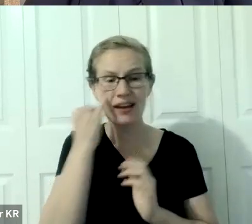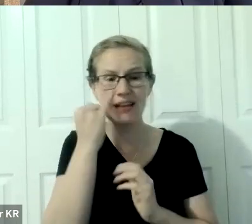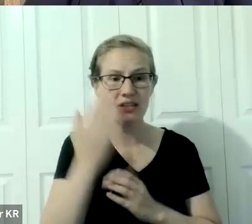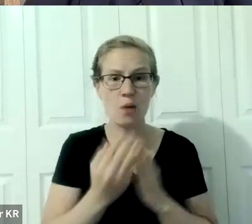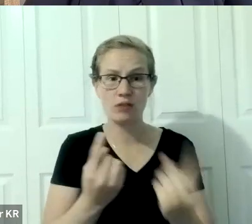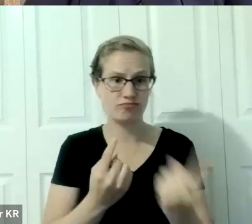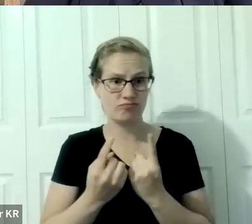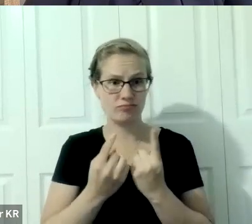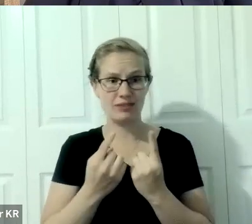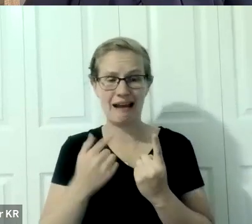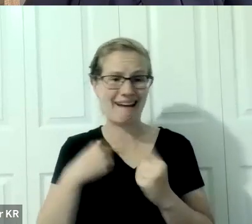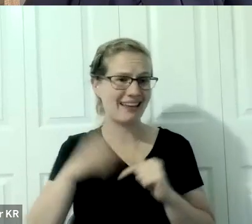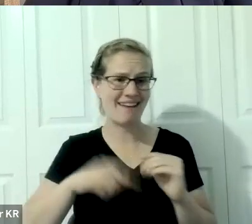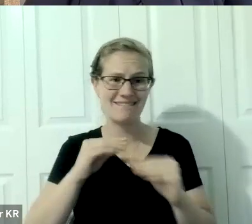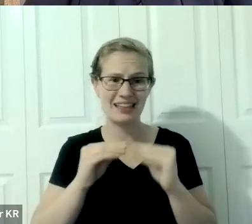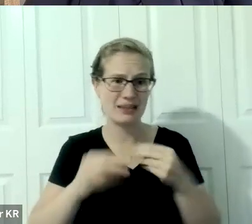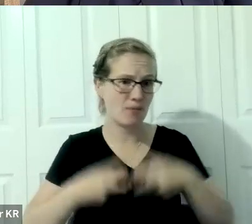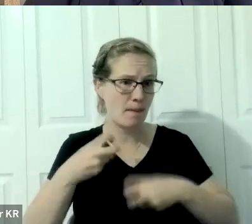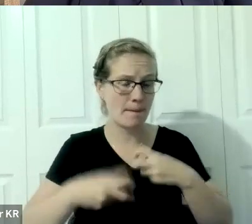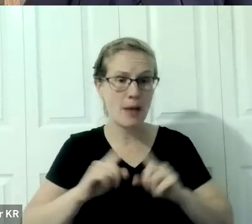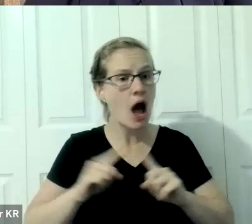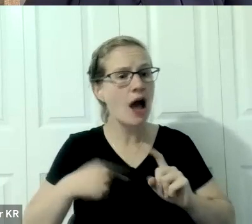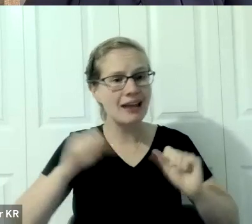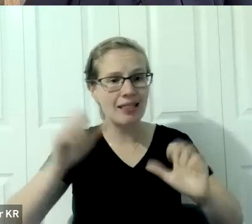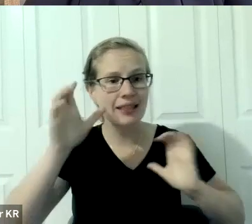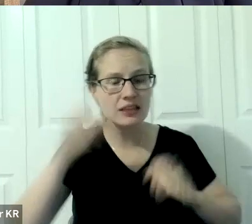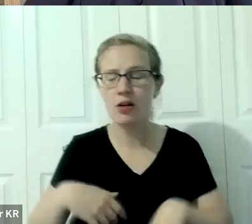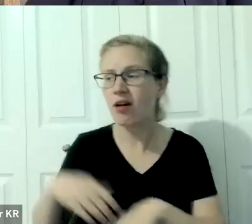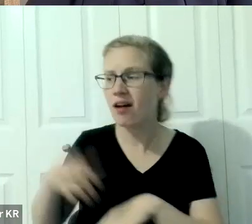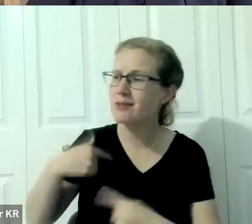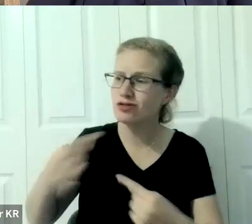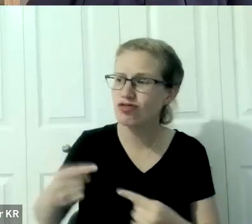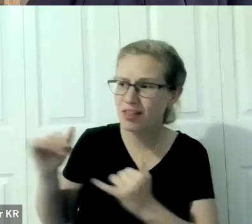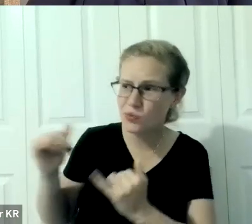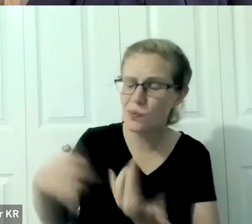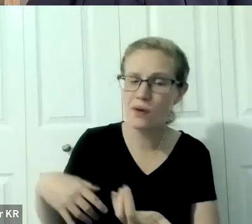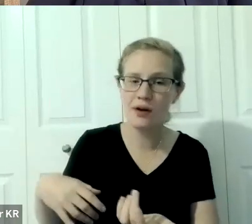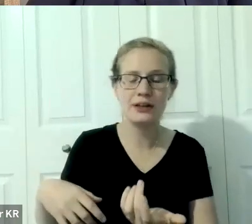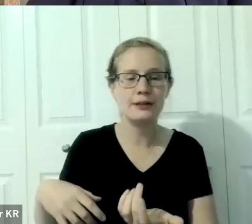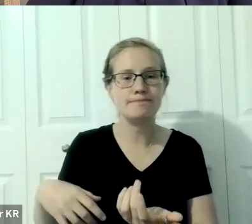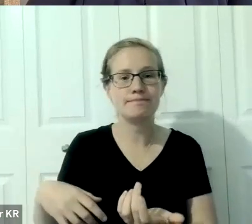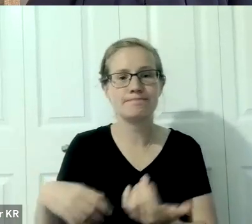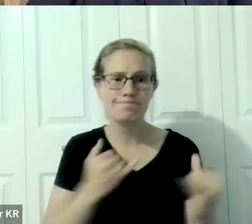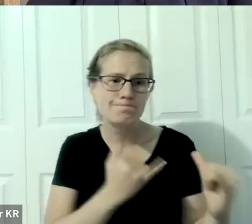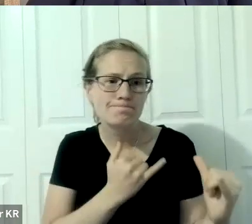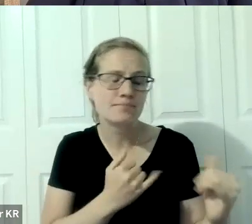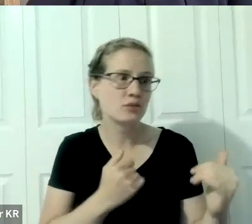me saying, hey, I'm struggling too, or just to